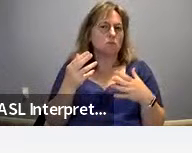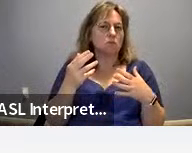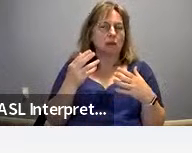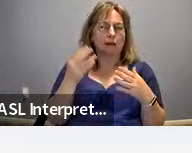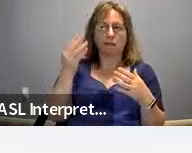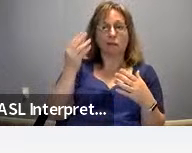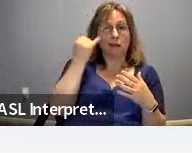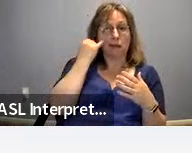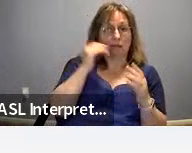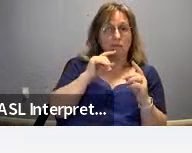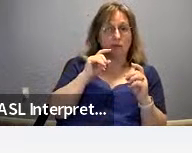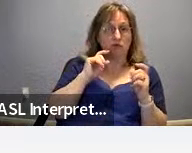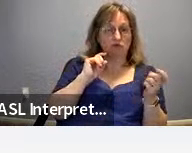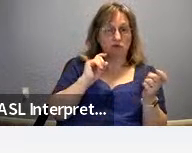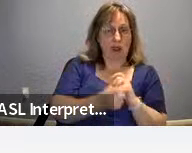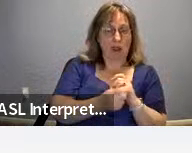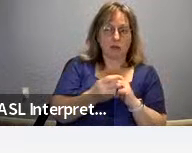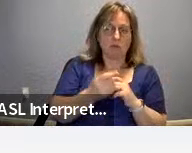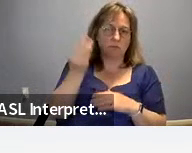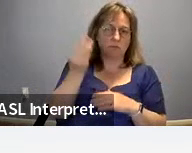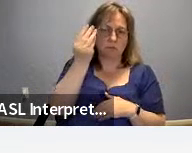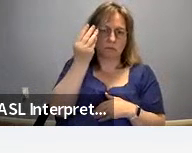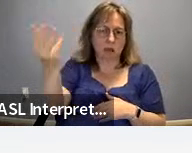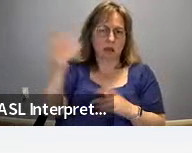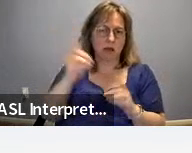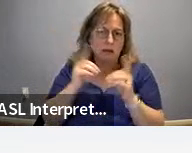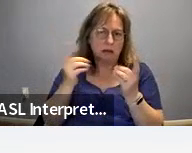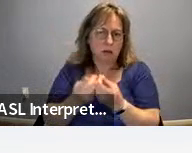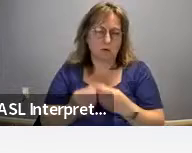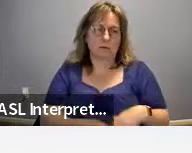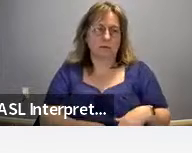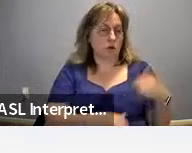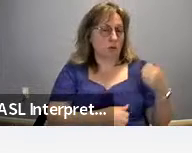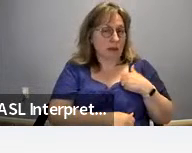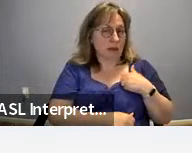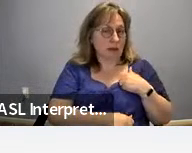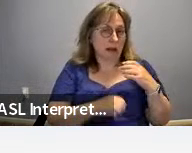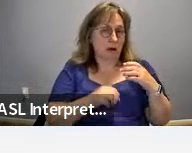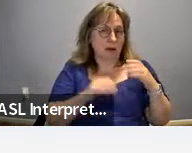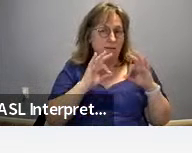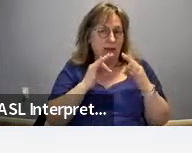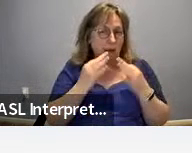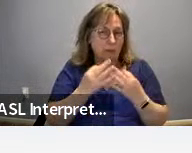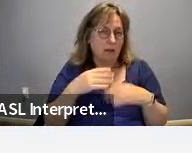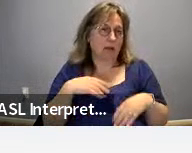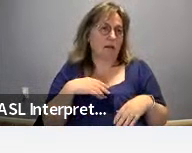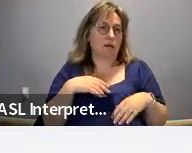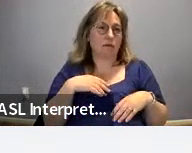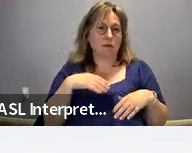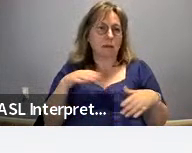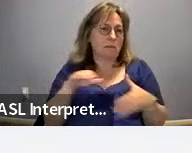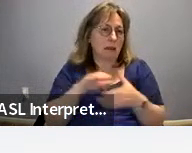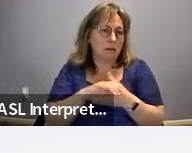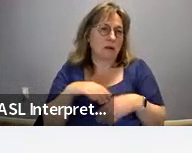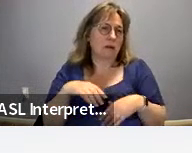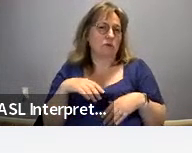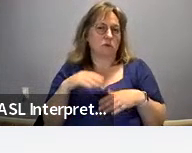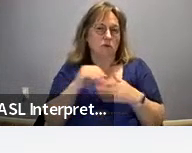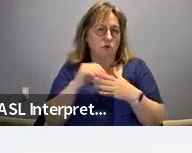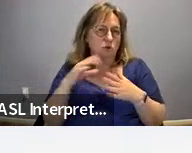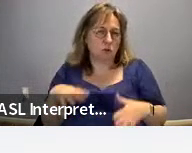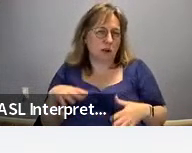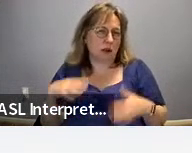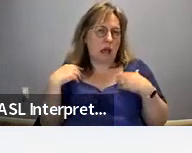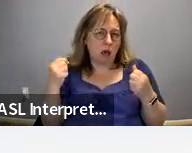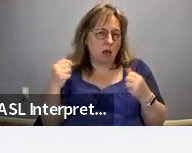district know if you need to update it, update your military family status, your student's health information, things like that. So let's kind of walk